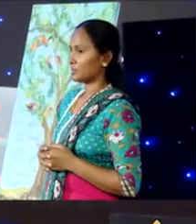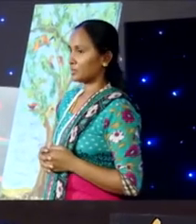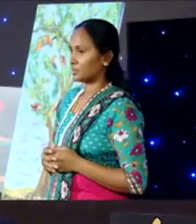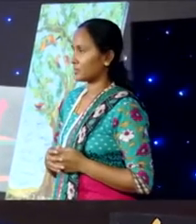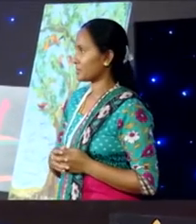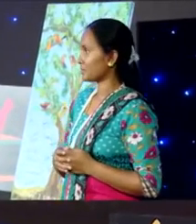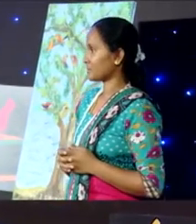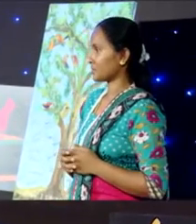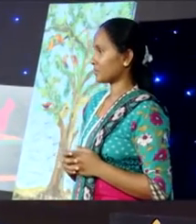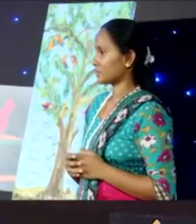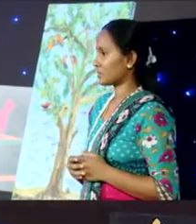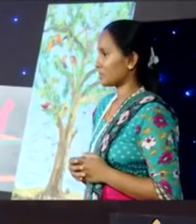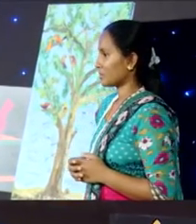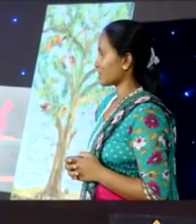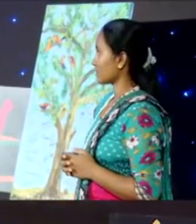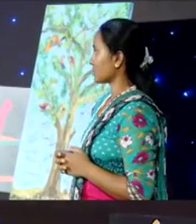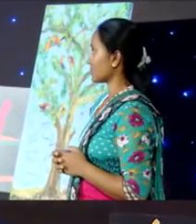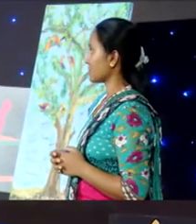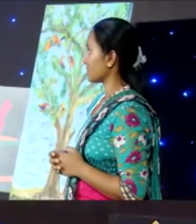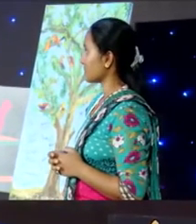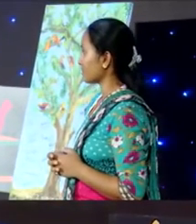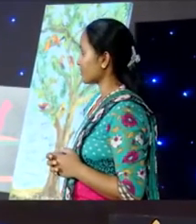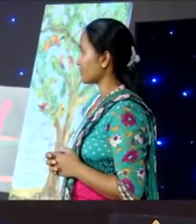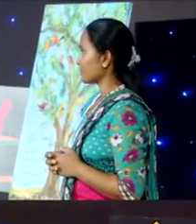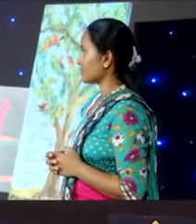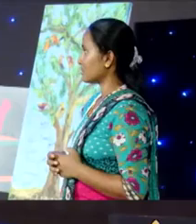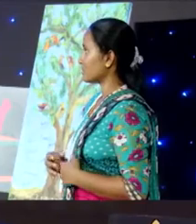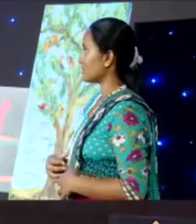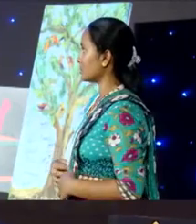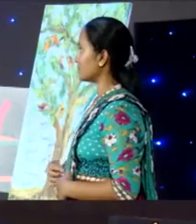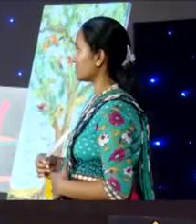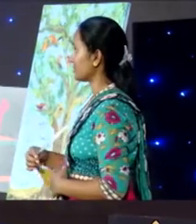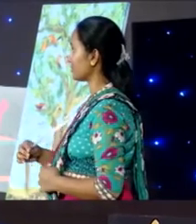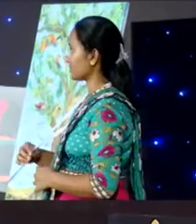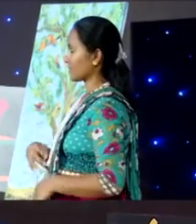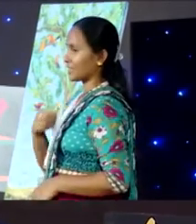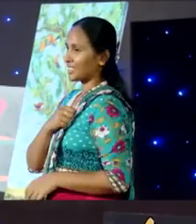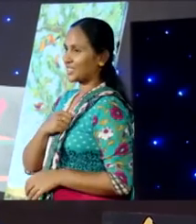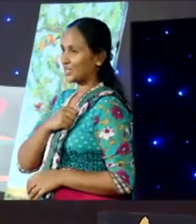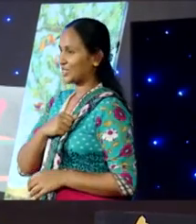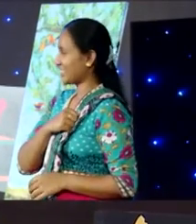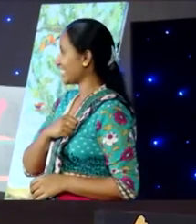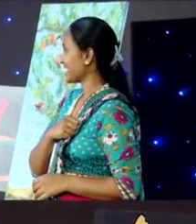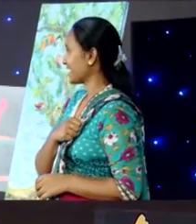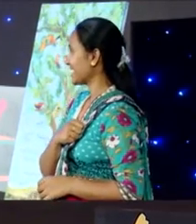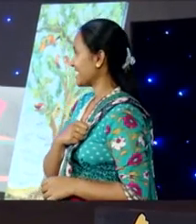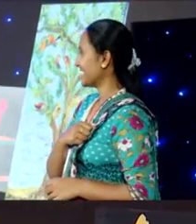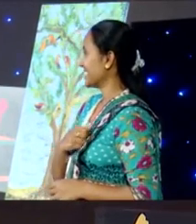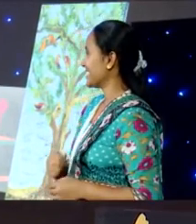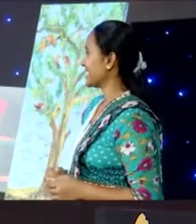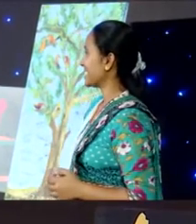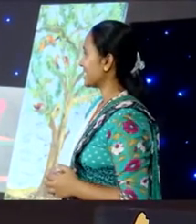I hope there are enough learning. Yeah, please, please. He has to have the last word. Sorry, I'm so sorry. Take it.